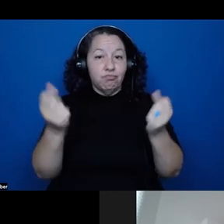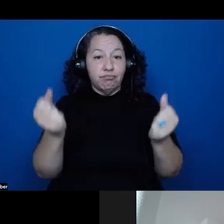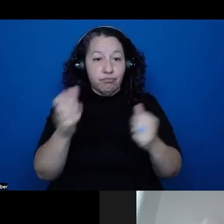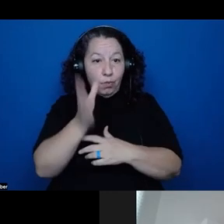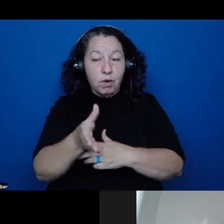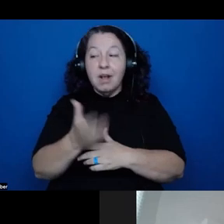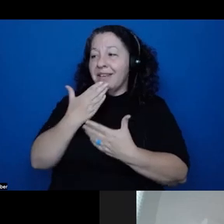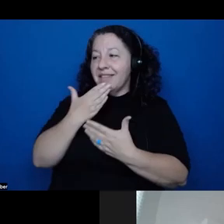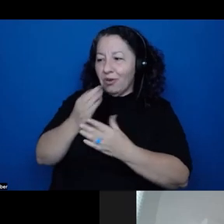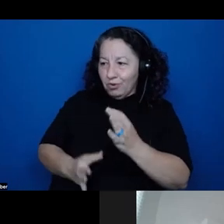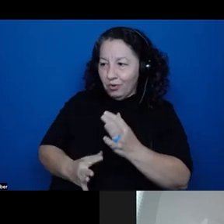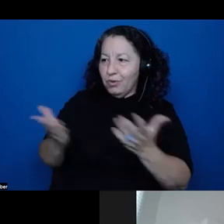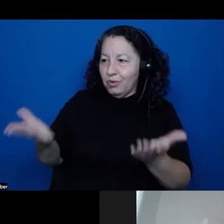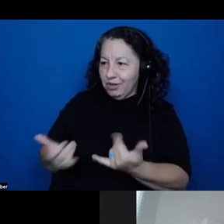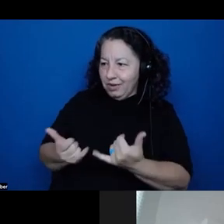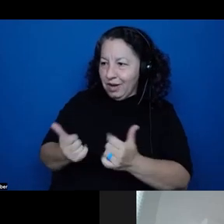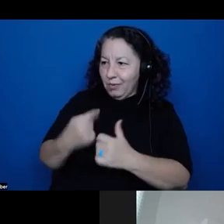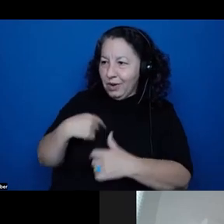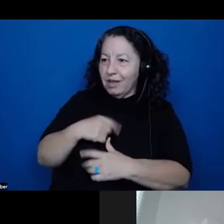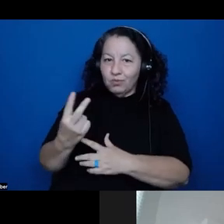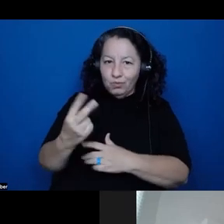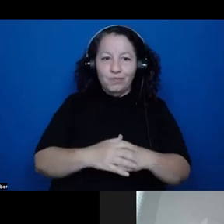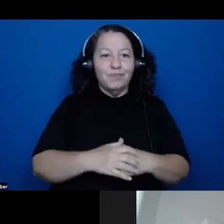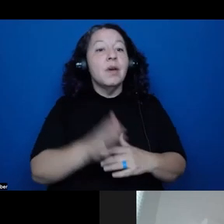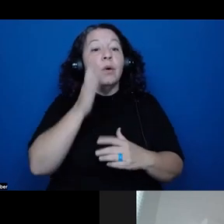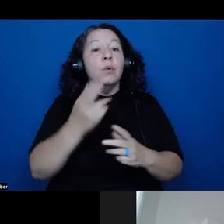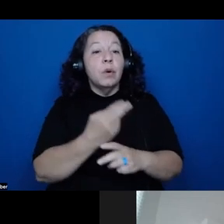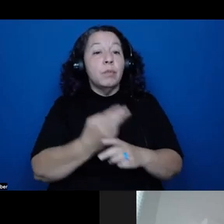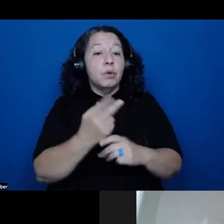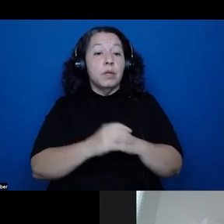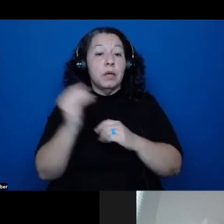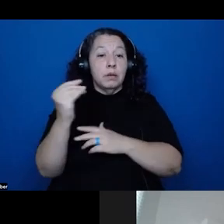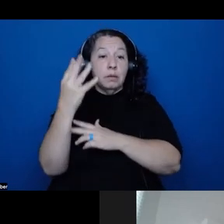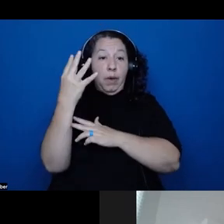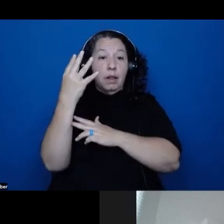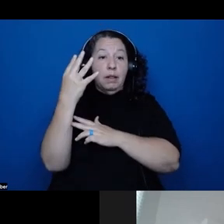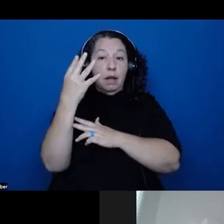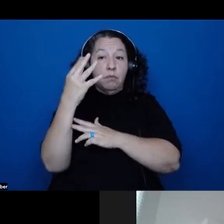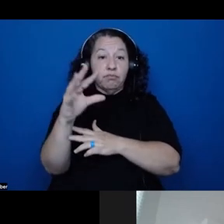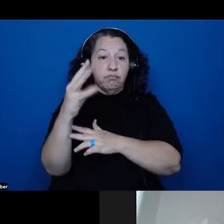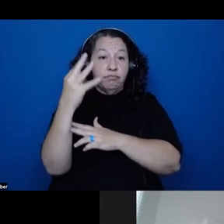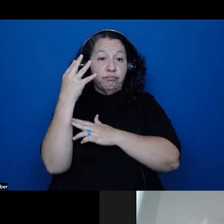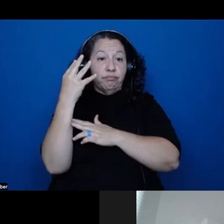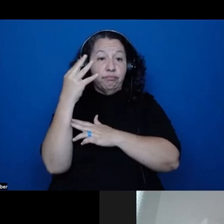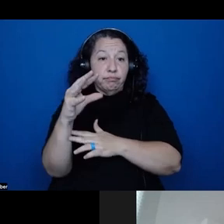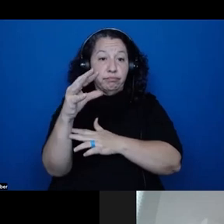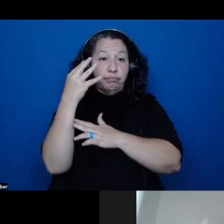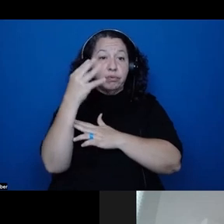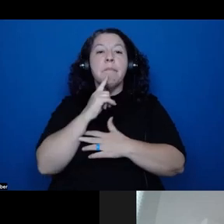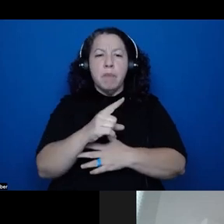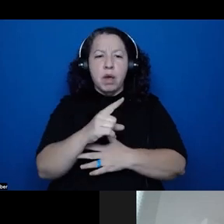here today. They are going to be using the spotlight function on Zoom to ensure that